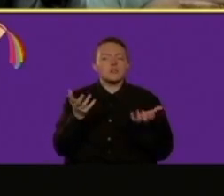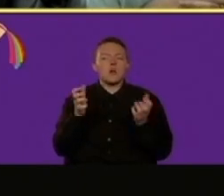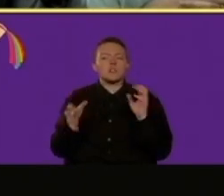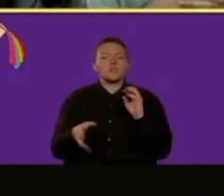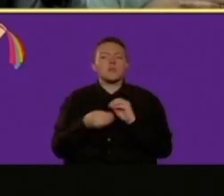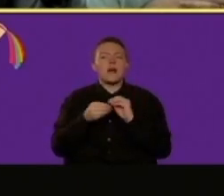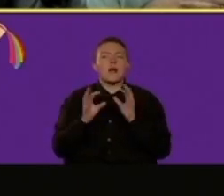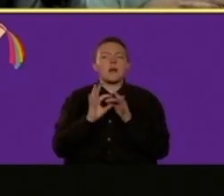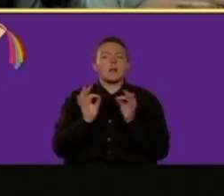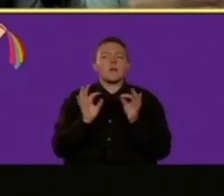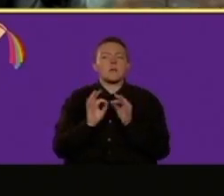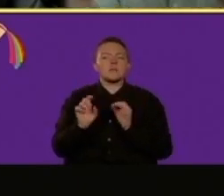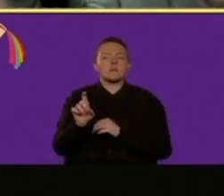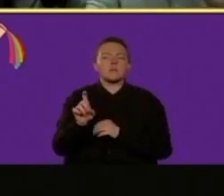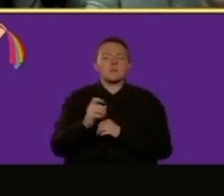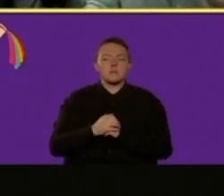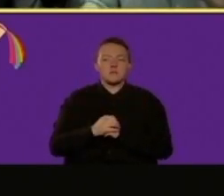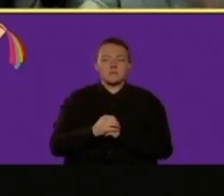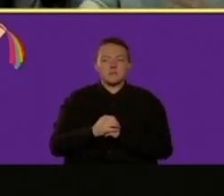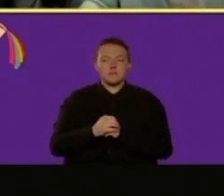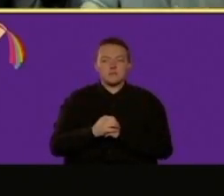and other designs.